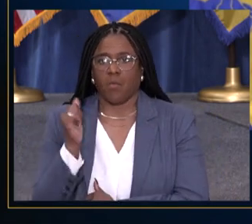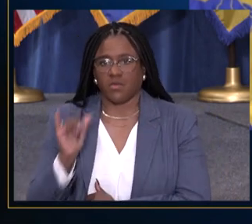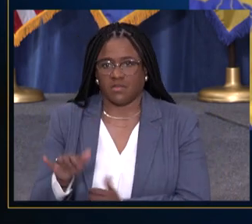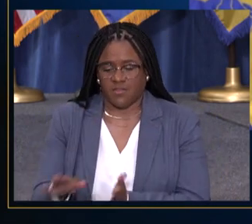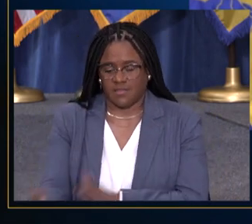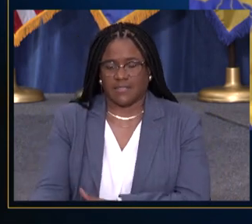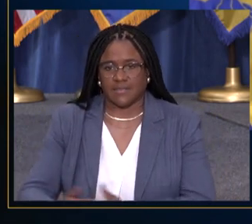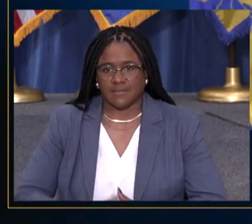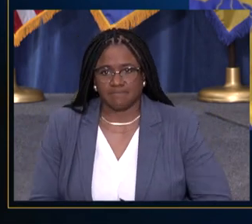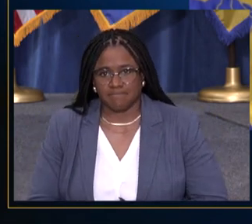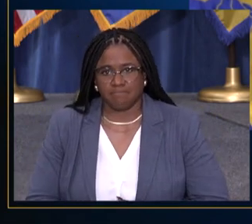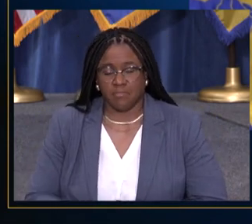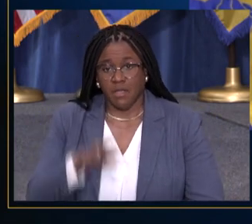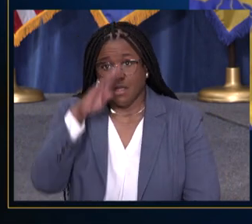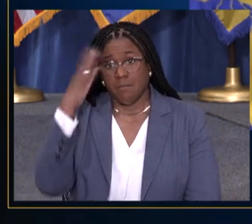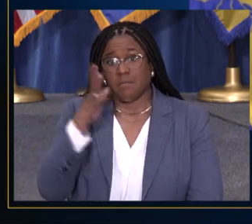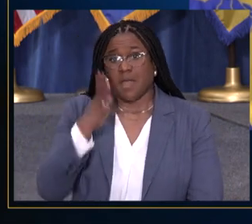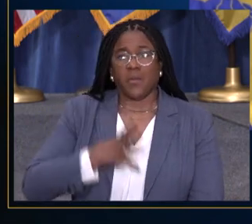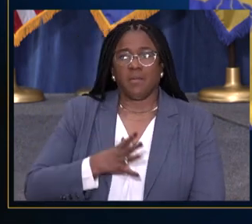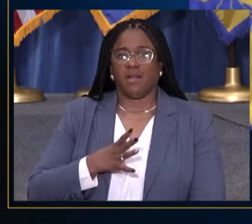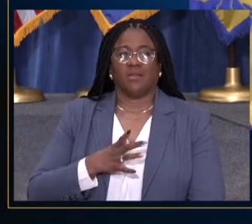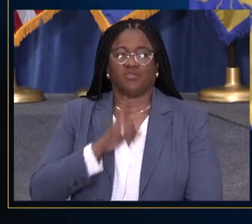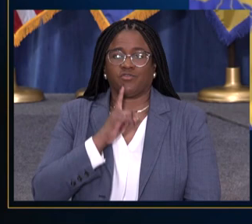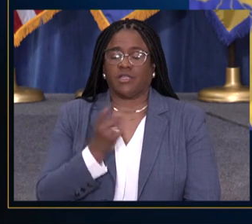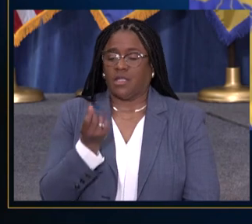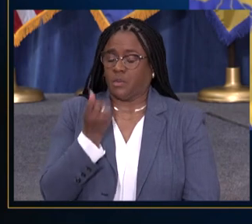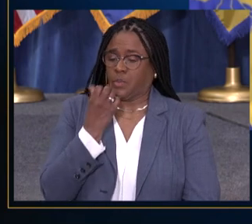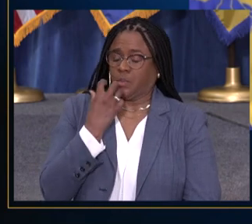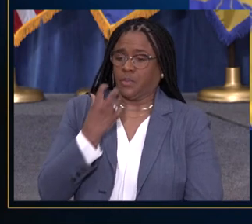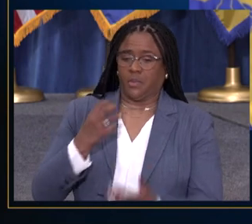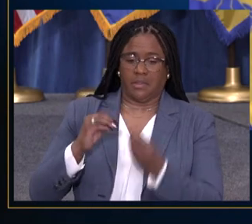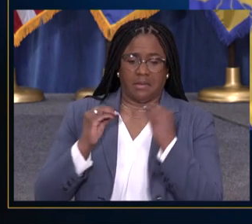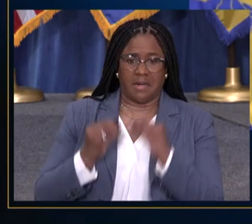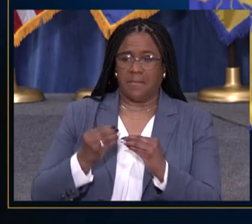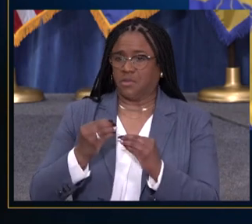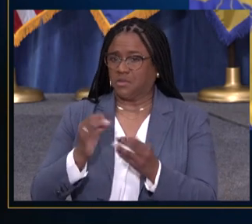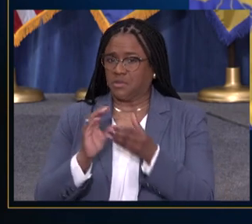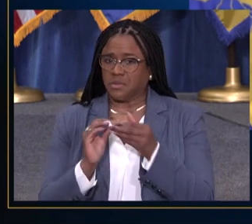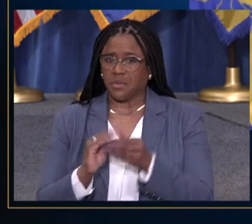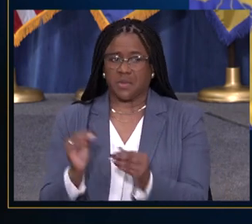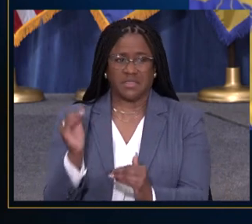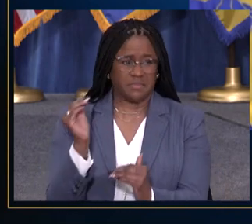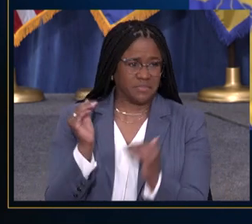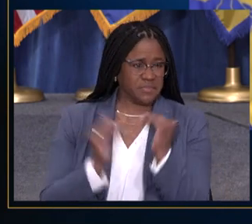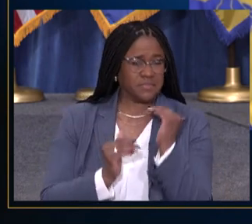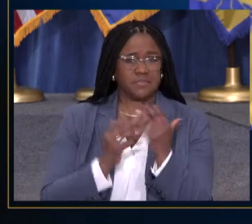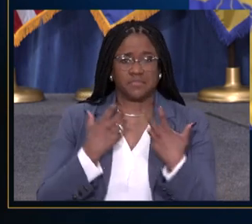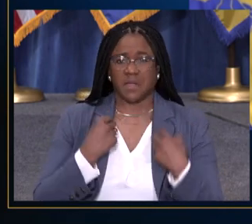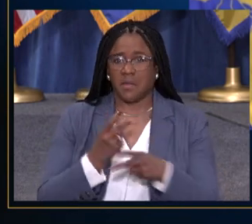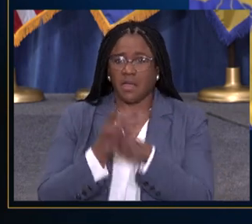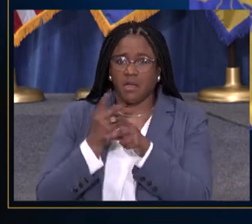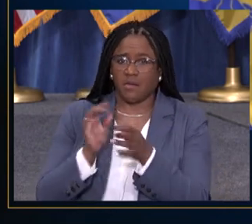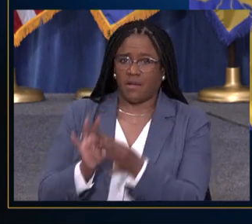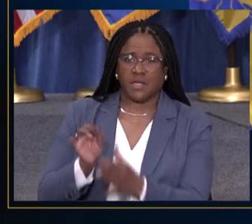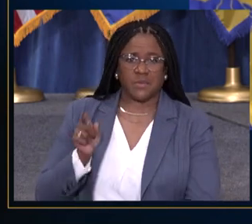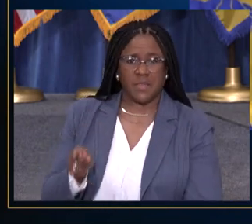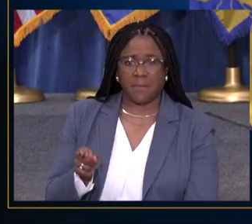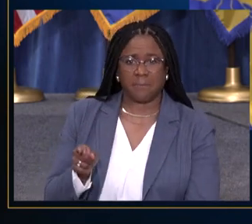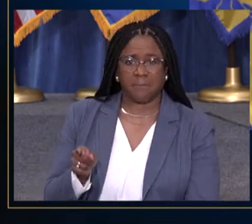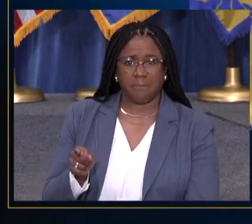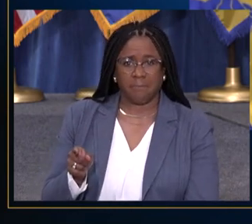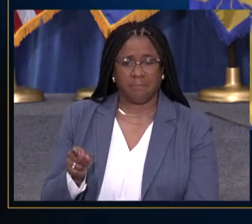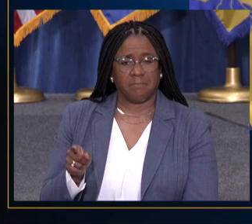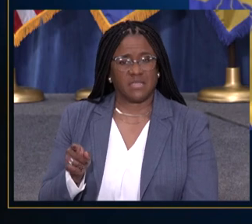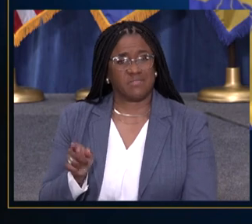this. Black women are constantly bombarded with statistics and stories that reflect the inequities of healthcare as it relates to them